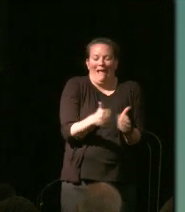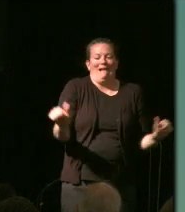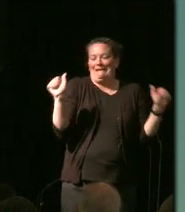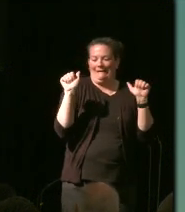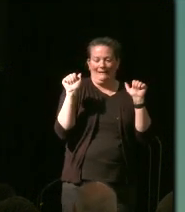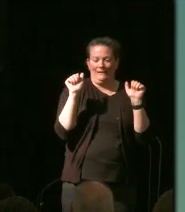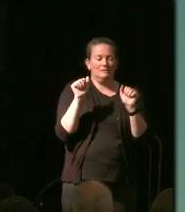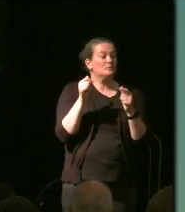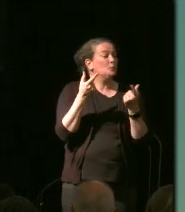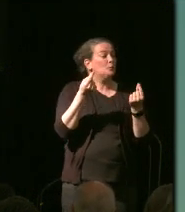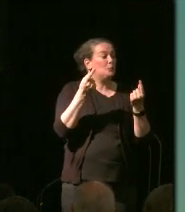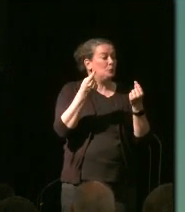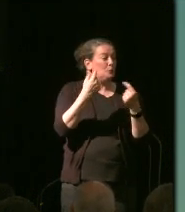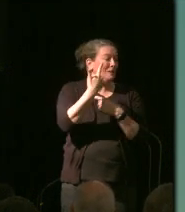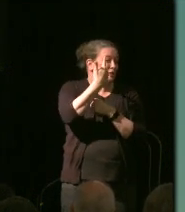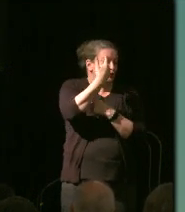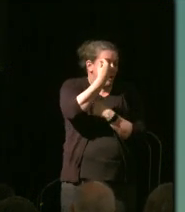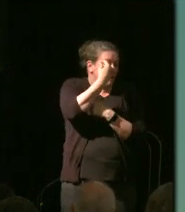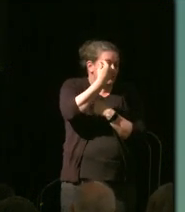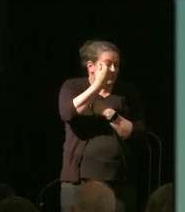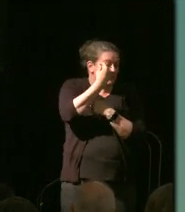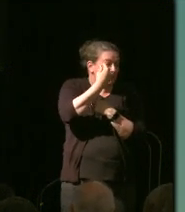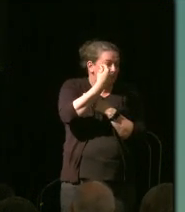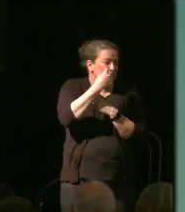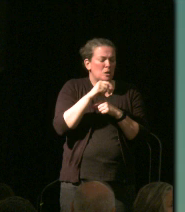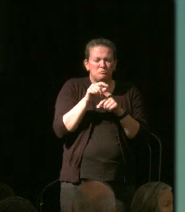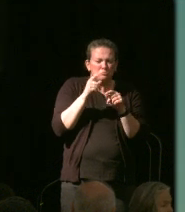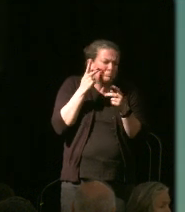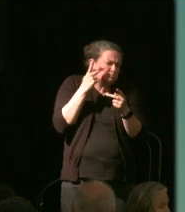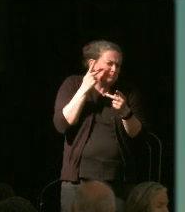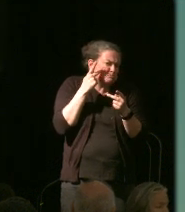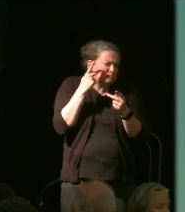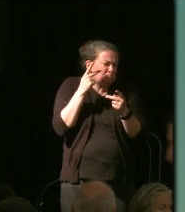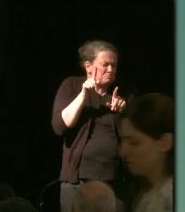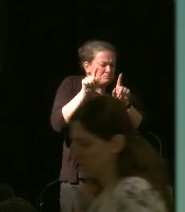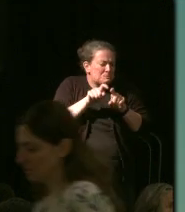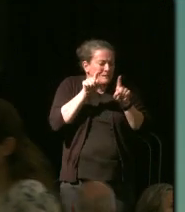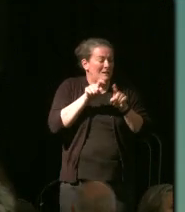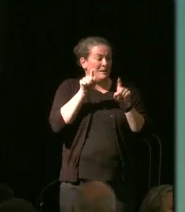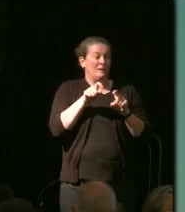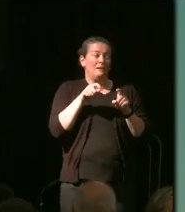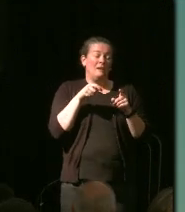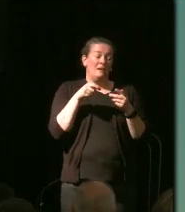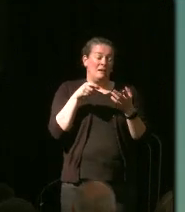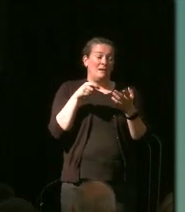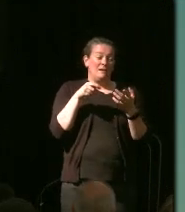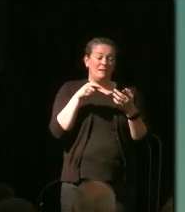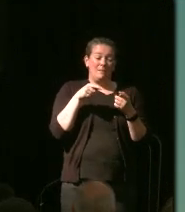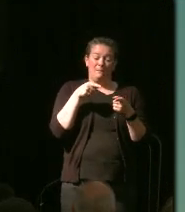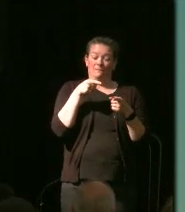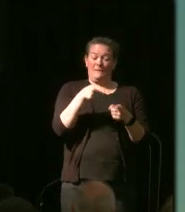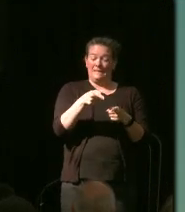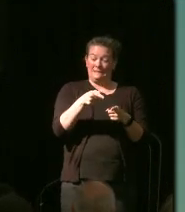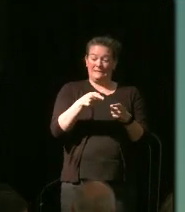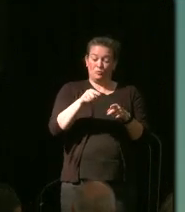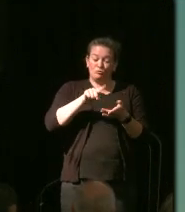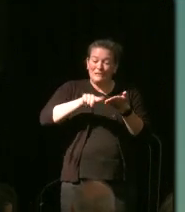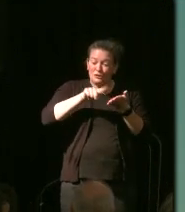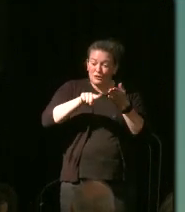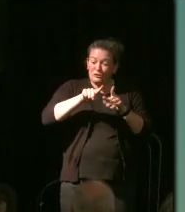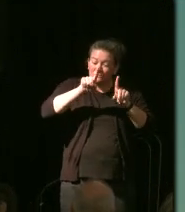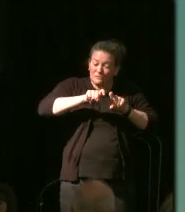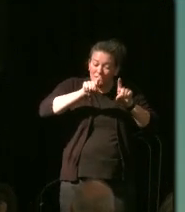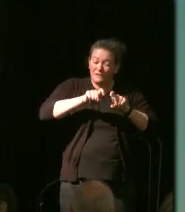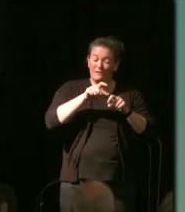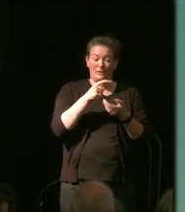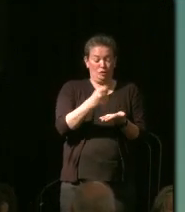intravitreal injection. He'll tell you more about that. And again, it is a highly, highly progressed potential treatment